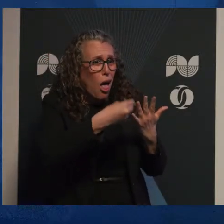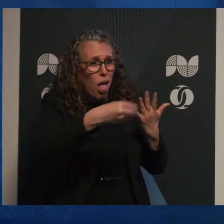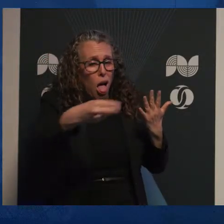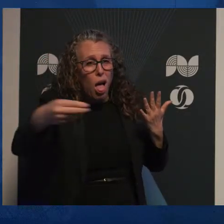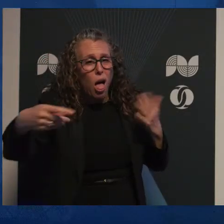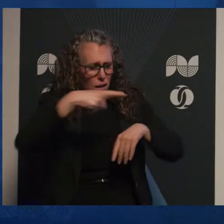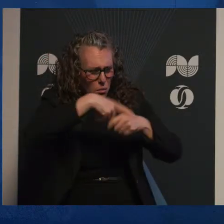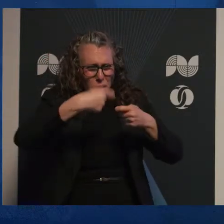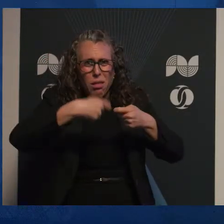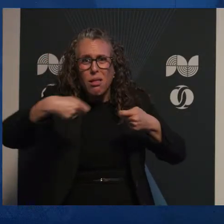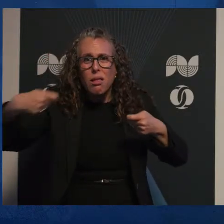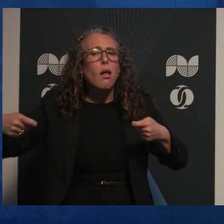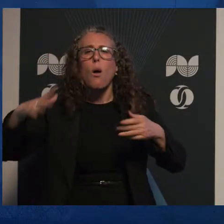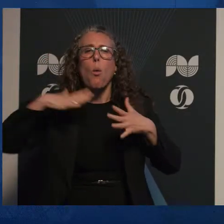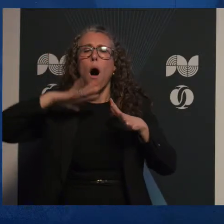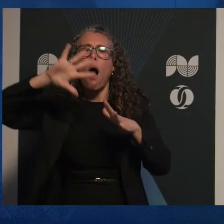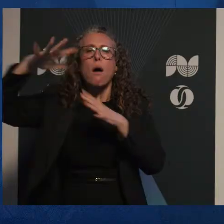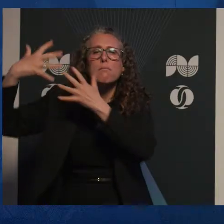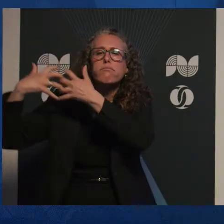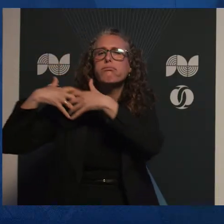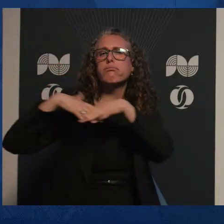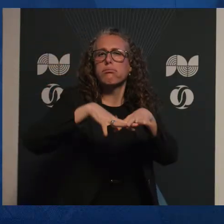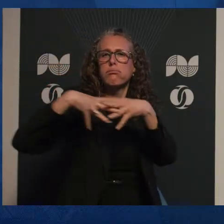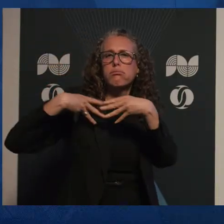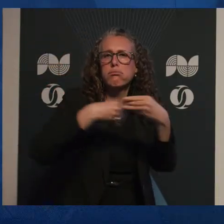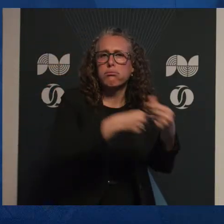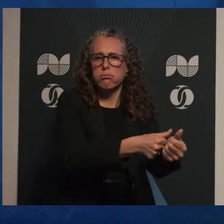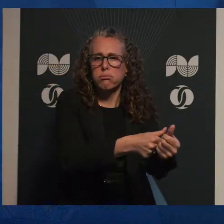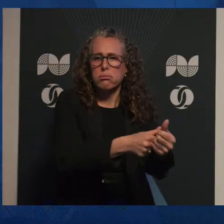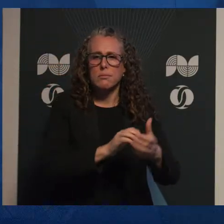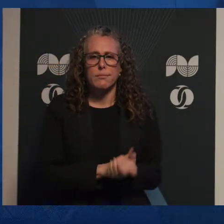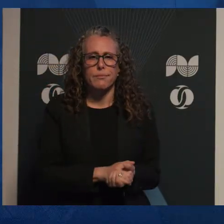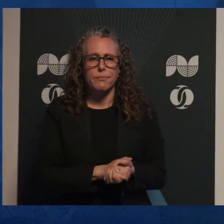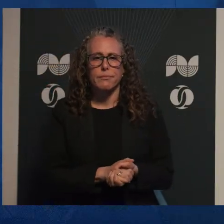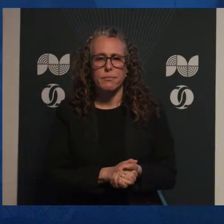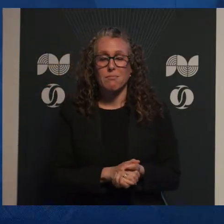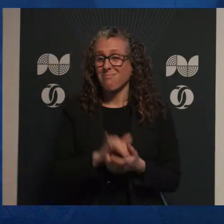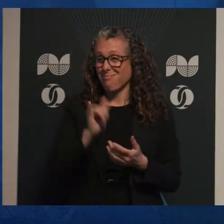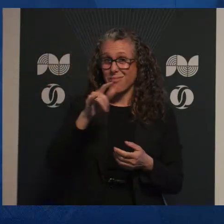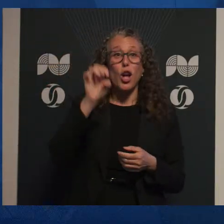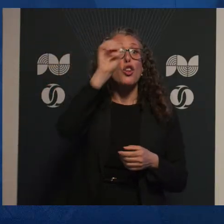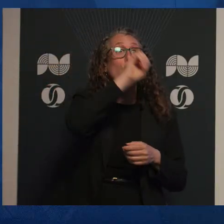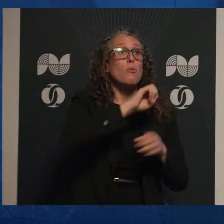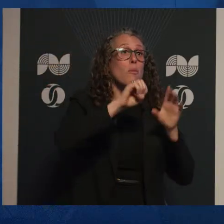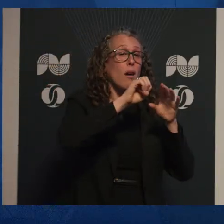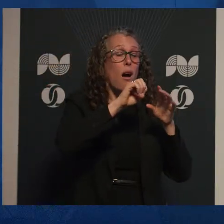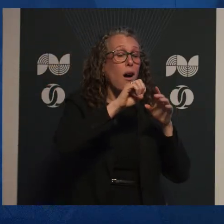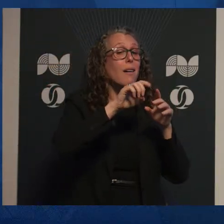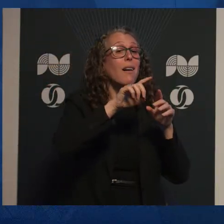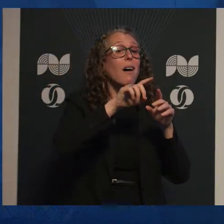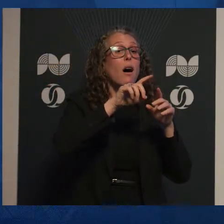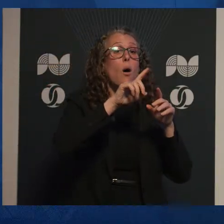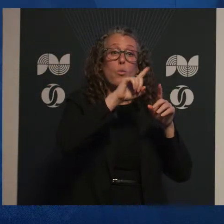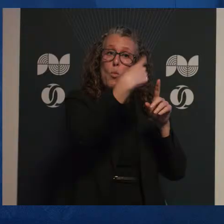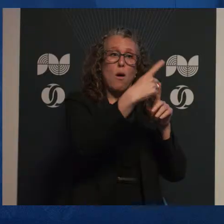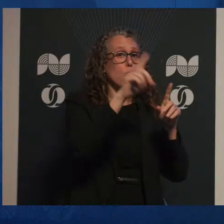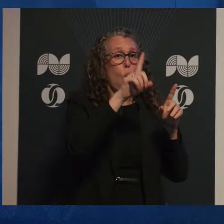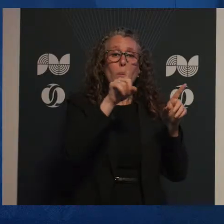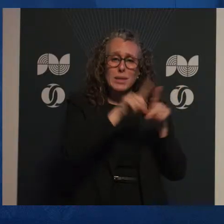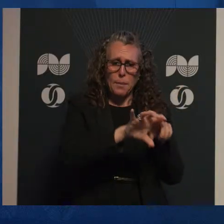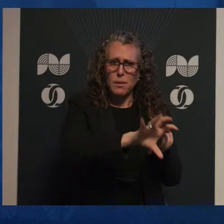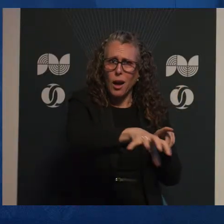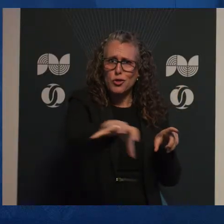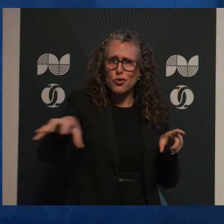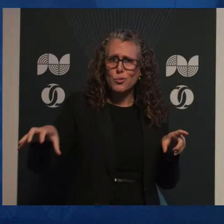private sector business. And if I can echo, I mean, everything at the European Union level, it also applies to Moldova level, to a micro level, to a micro country level.